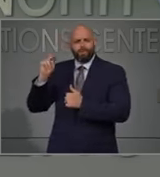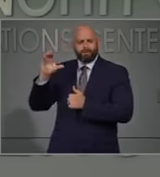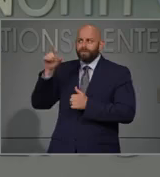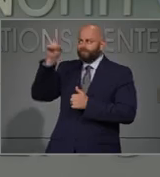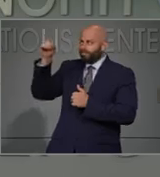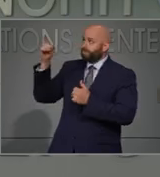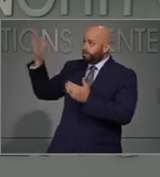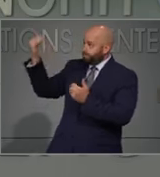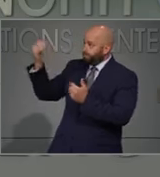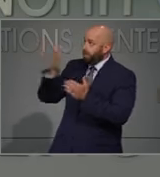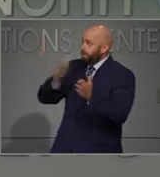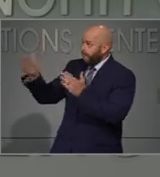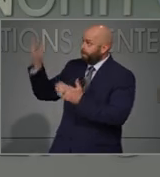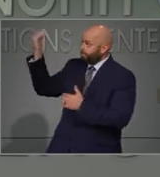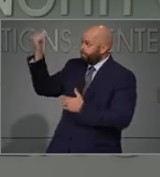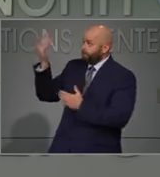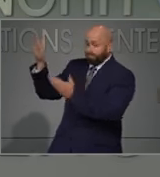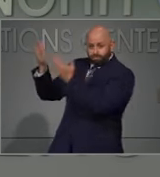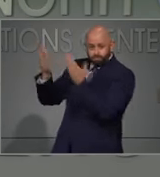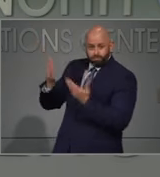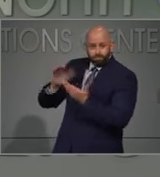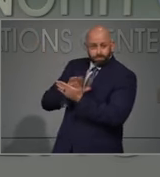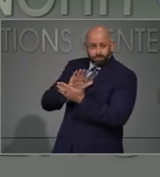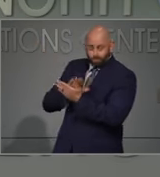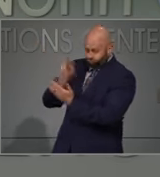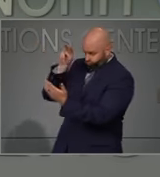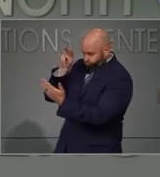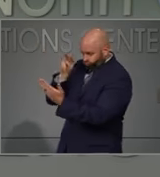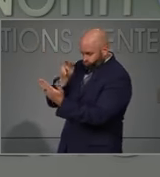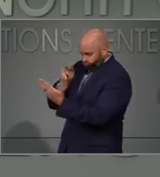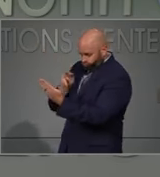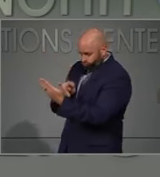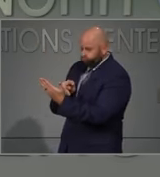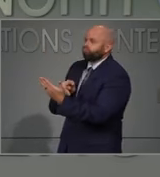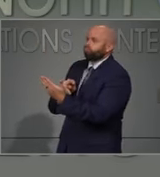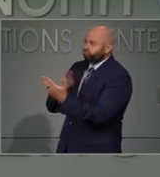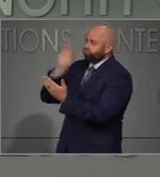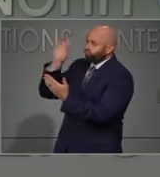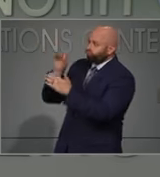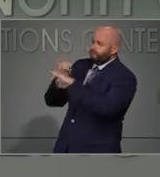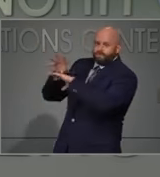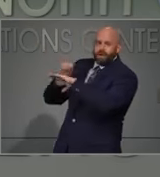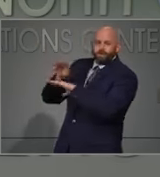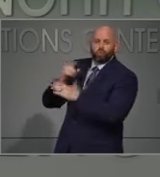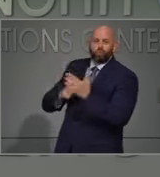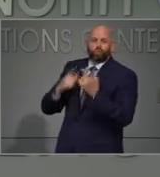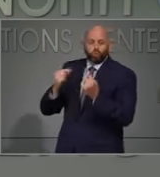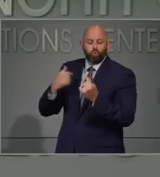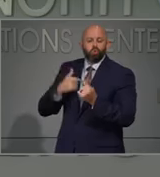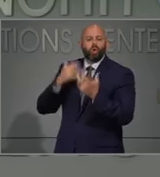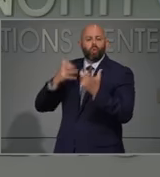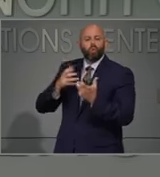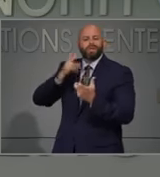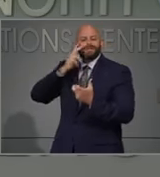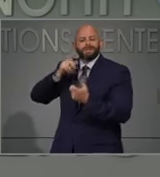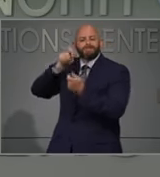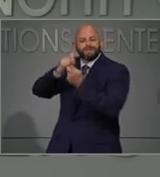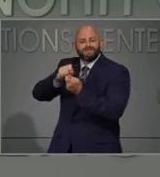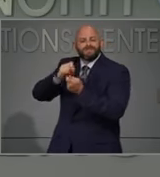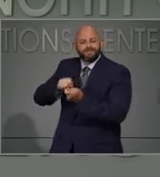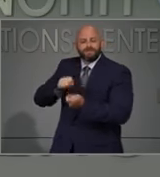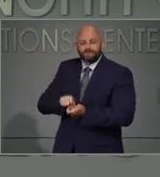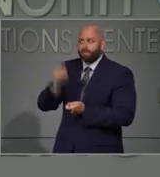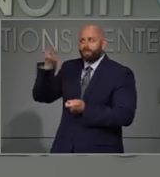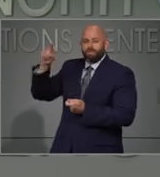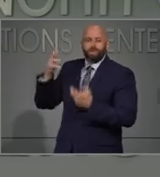events that they're going to have and exactly what kind of steps that they are going to take. What kind of social distancing are they